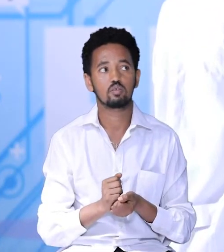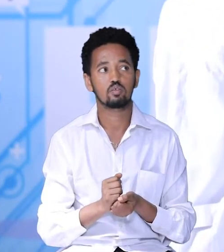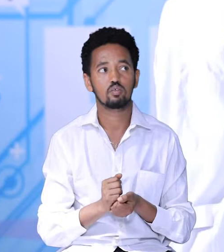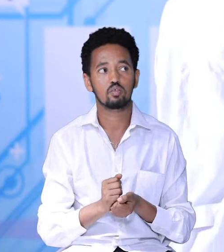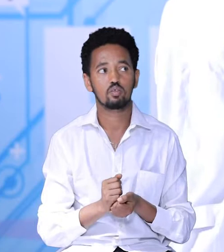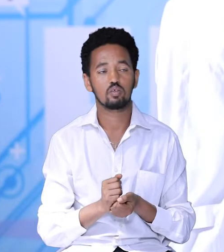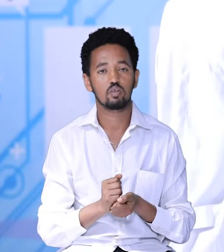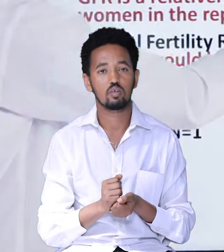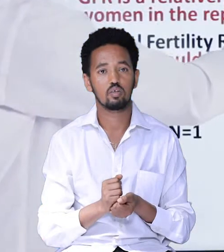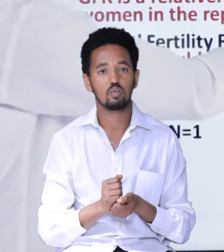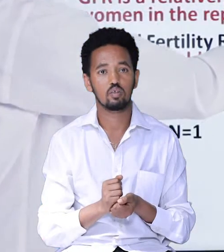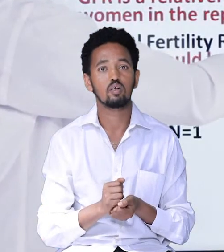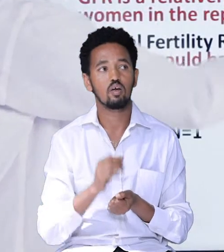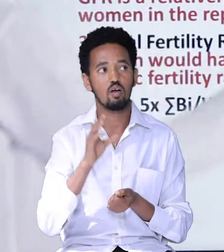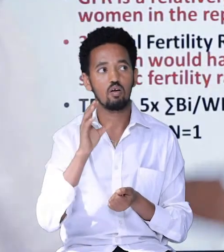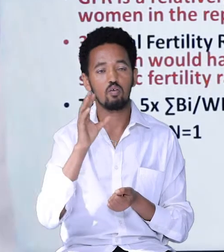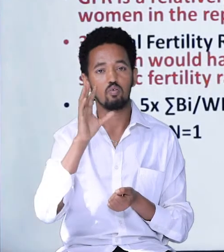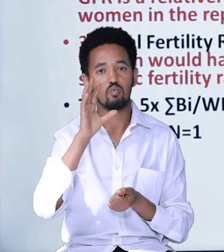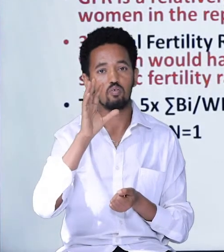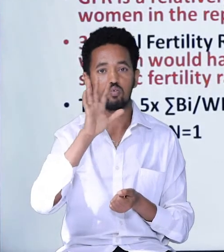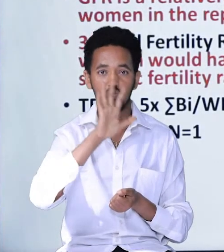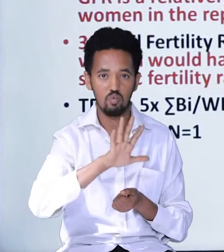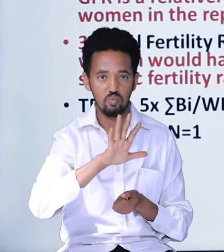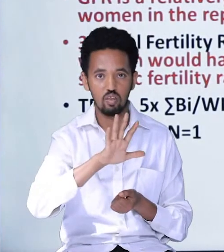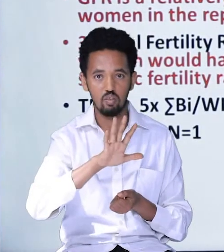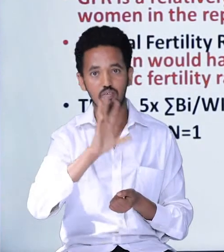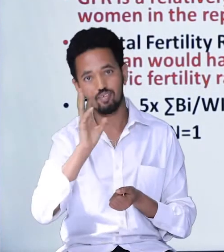you get 56.